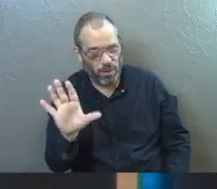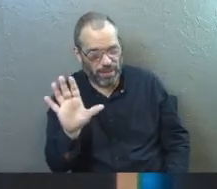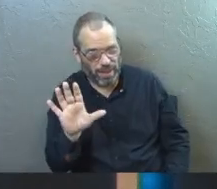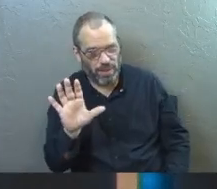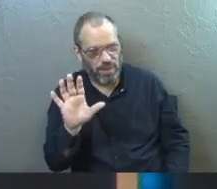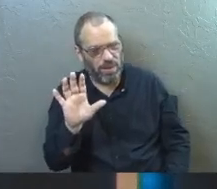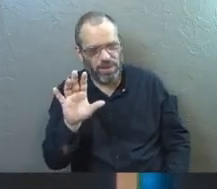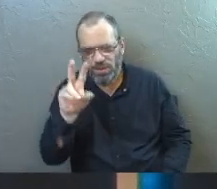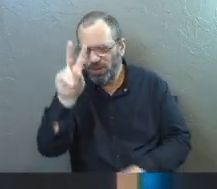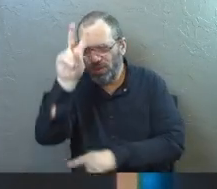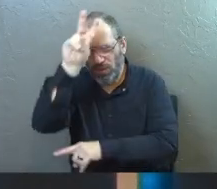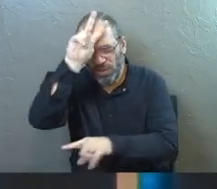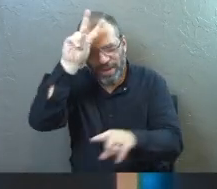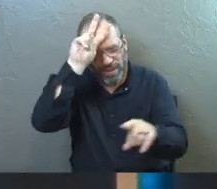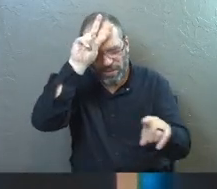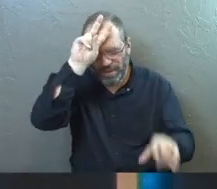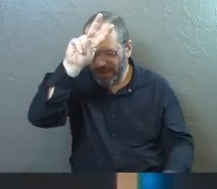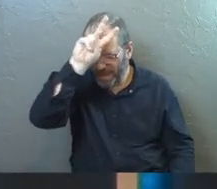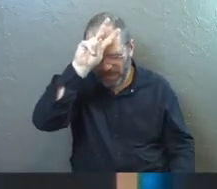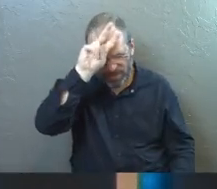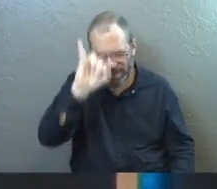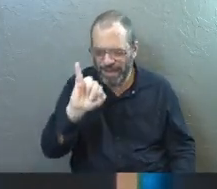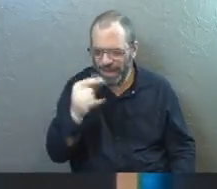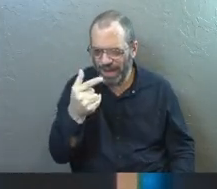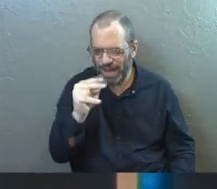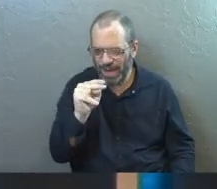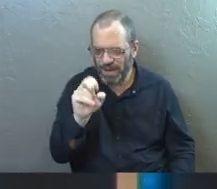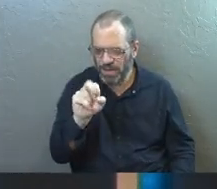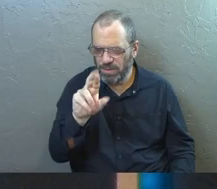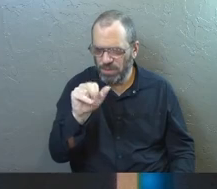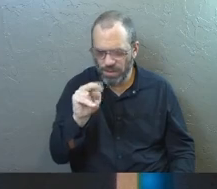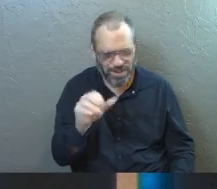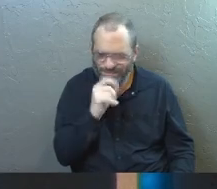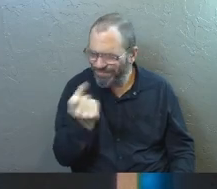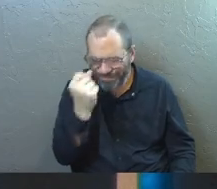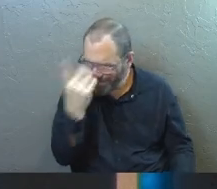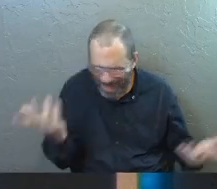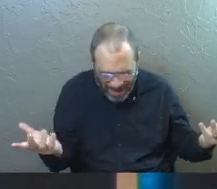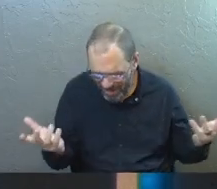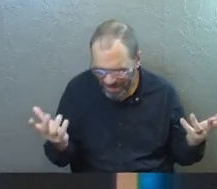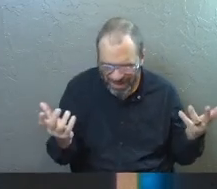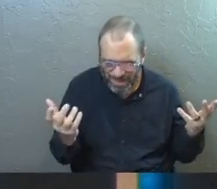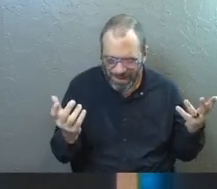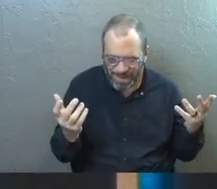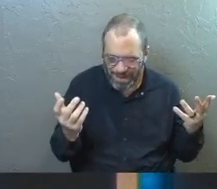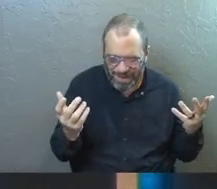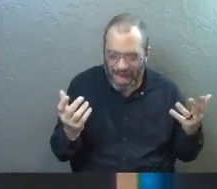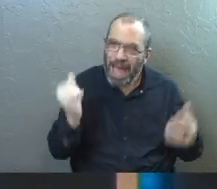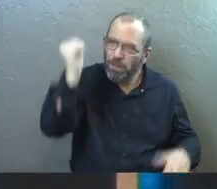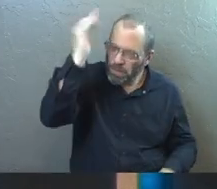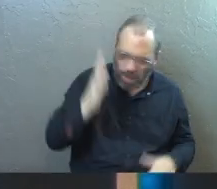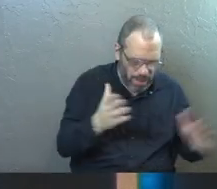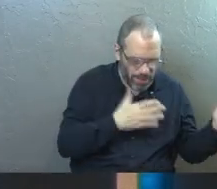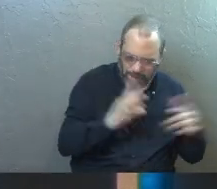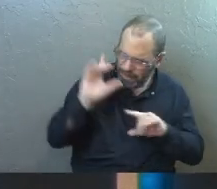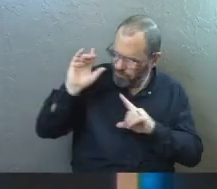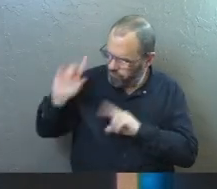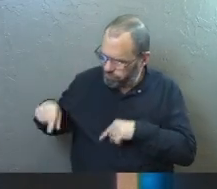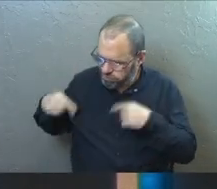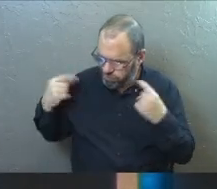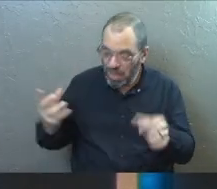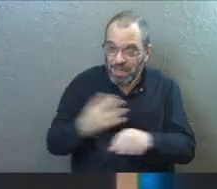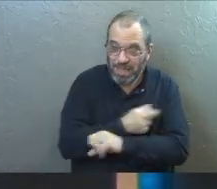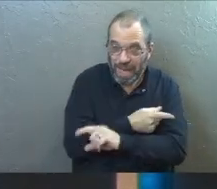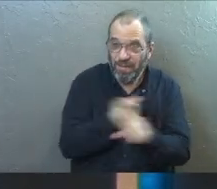were ignorant, right? There was ignorance there. There was a lack of understanding there. And ultimately, this was God's plan all along to save his